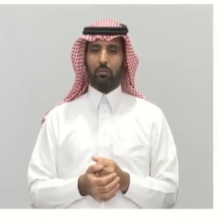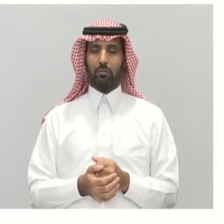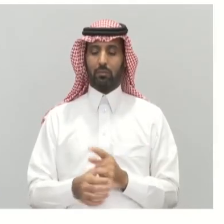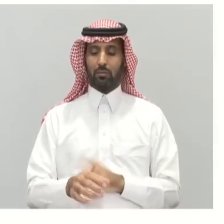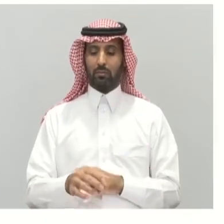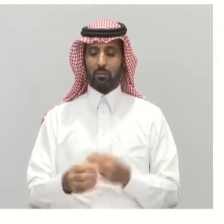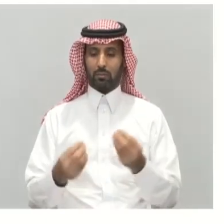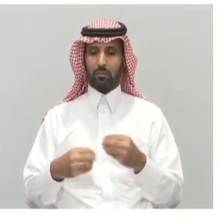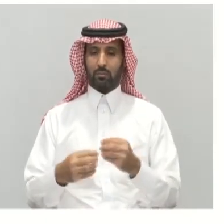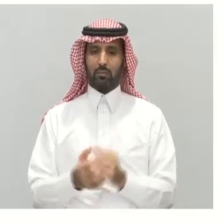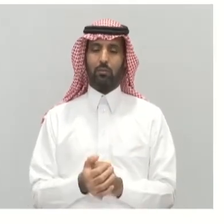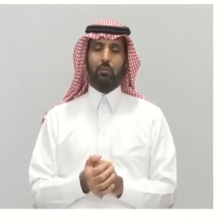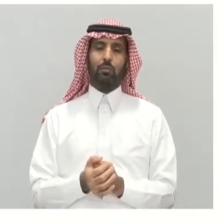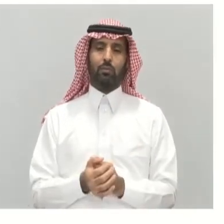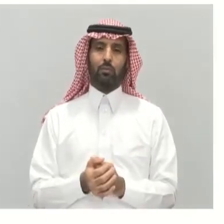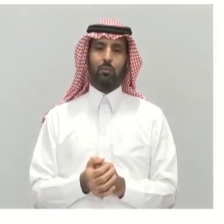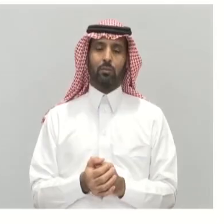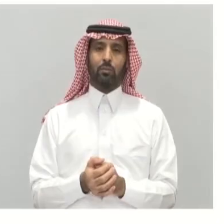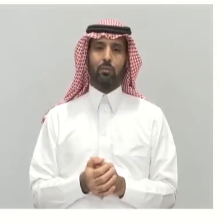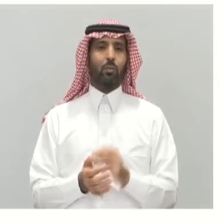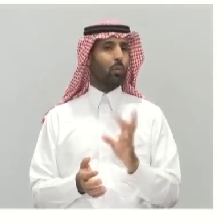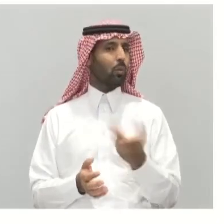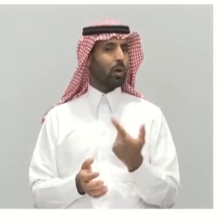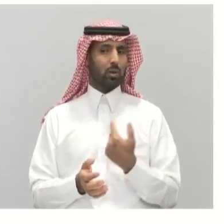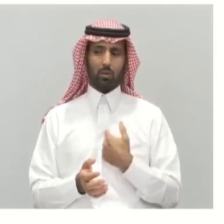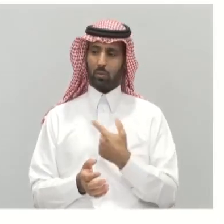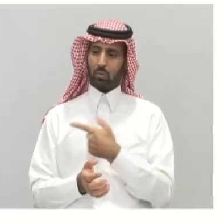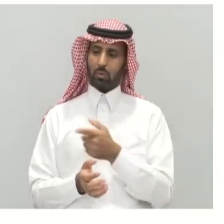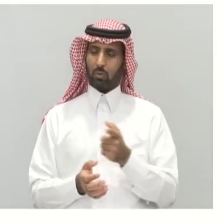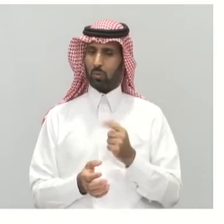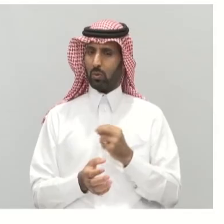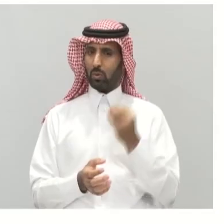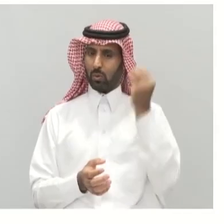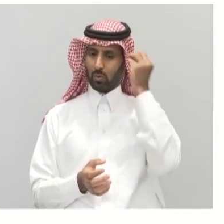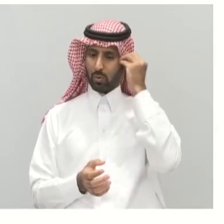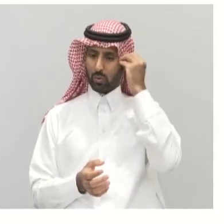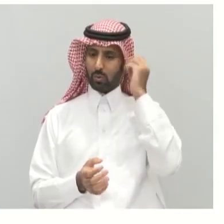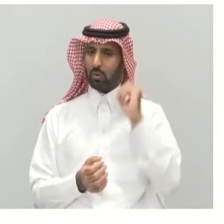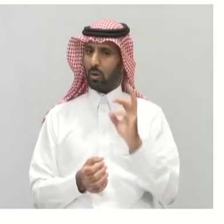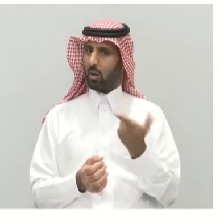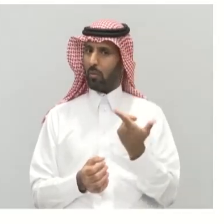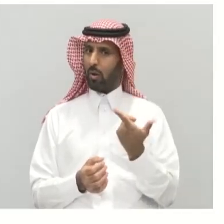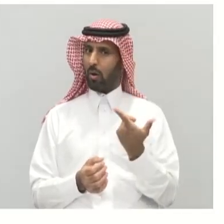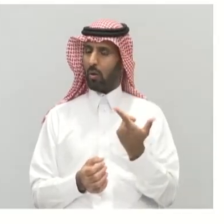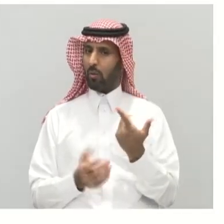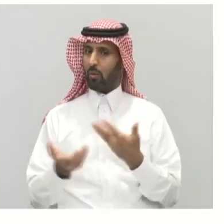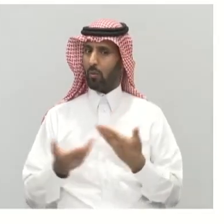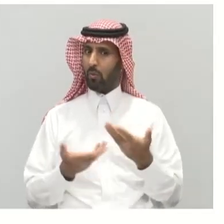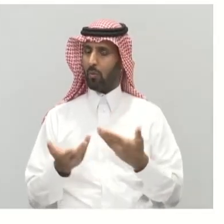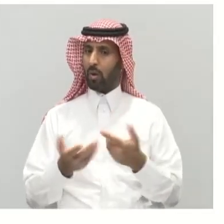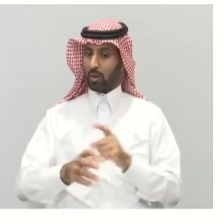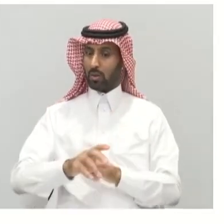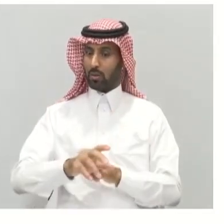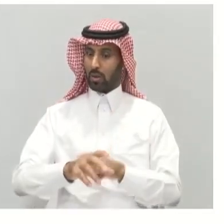time expressions. Okay, what did we learn today? Today we learned a lot about